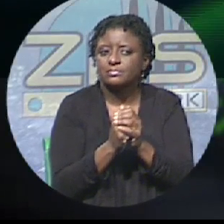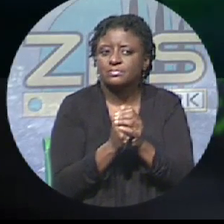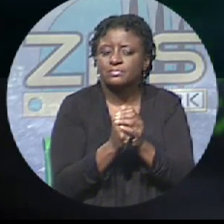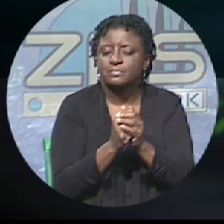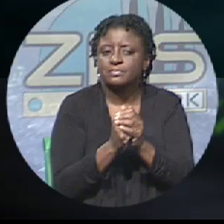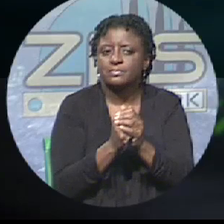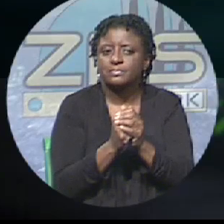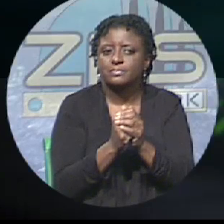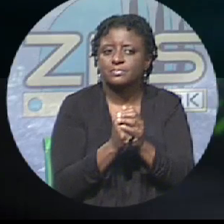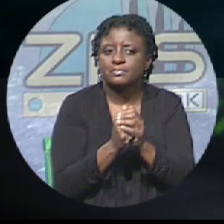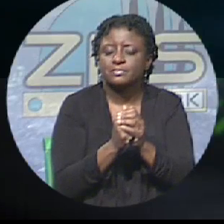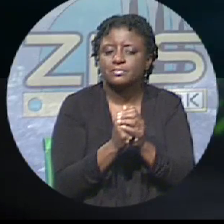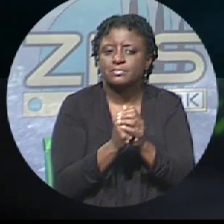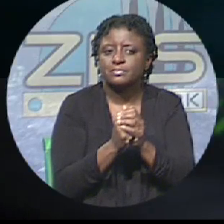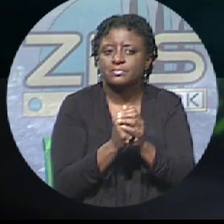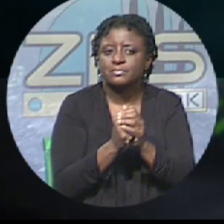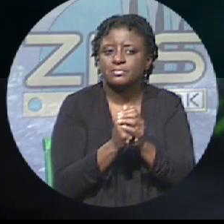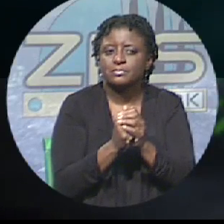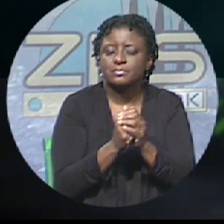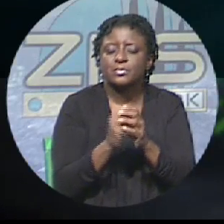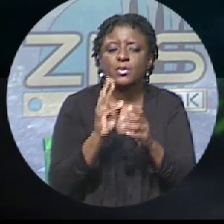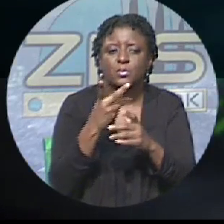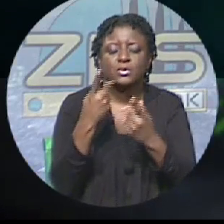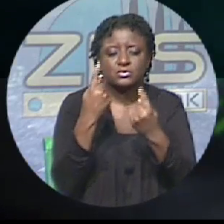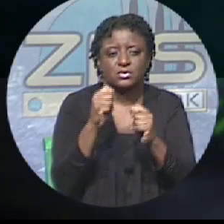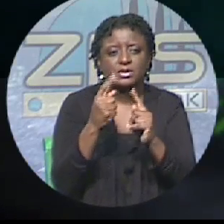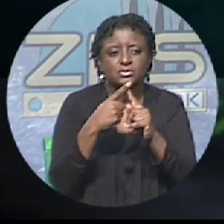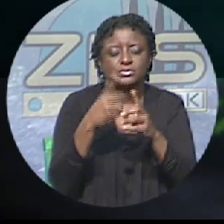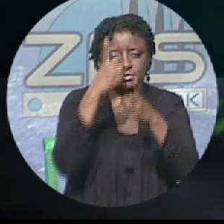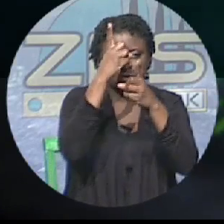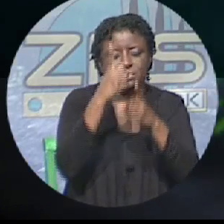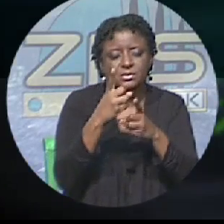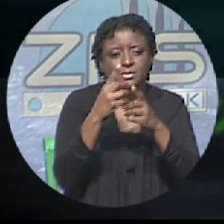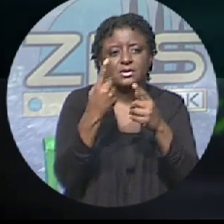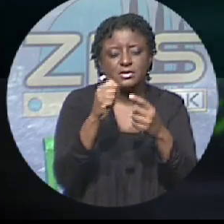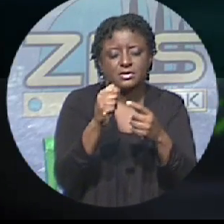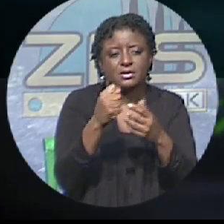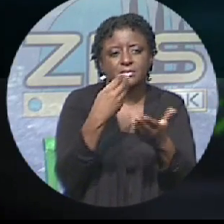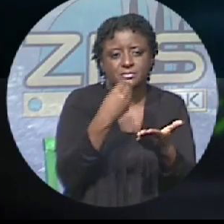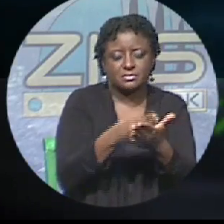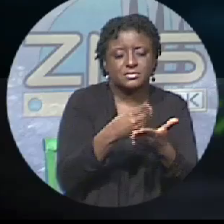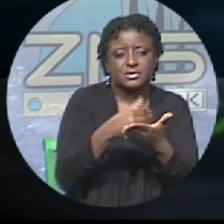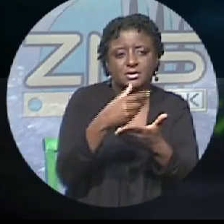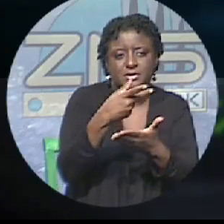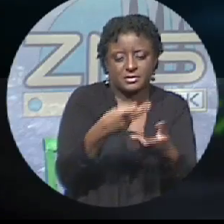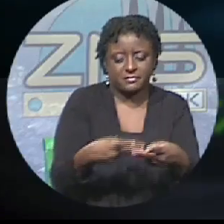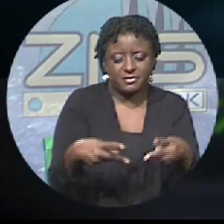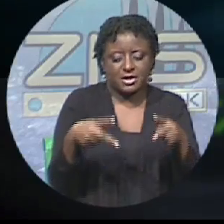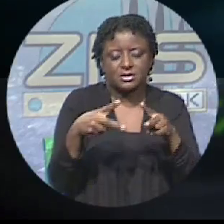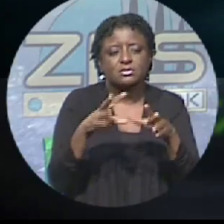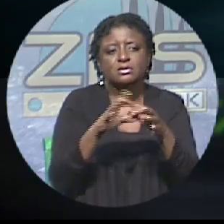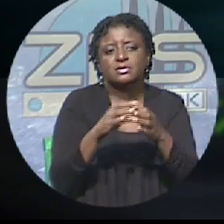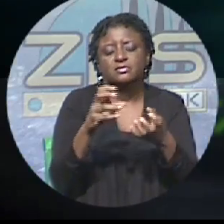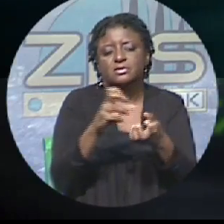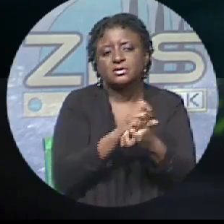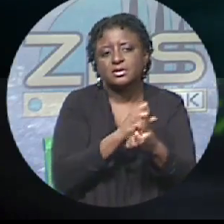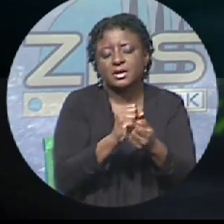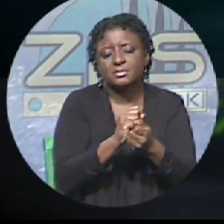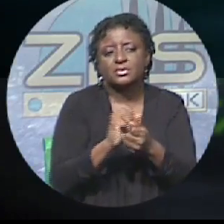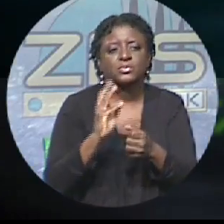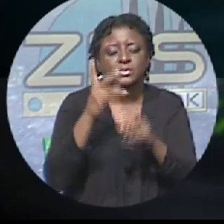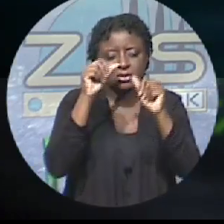a monetary value to the damages because most of the damages we have not yet been able to contact some